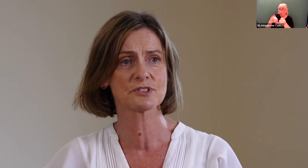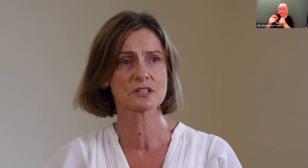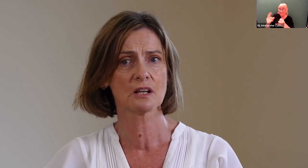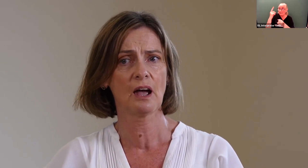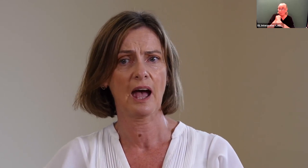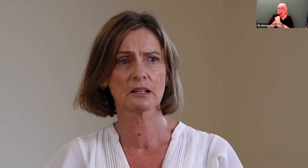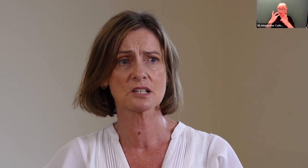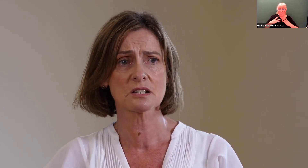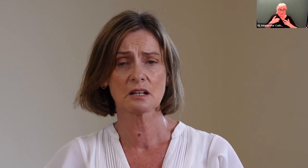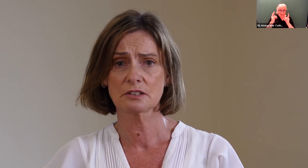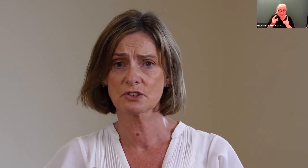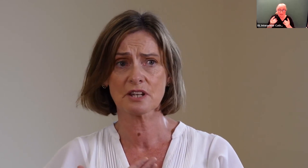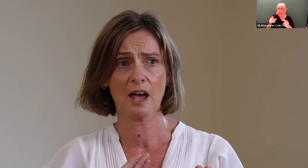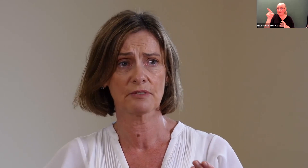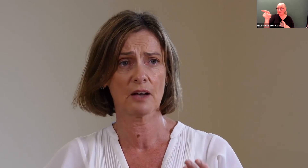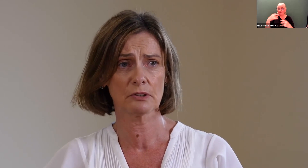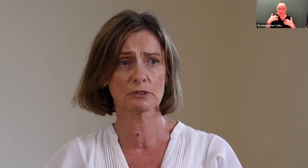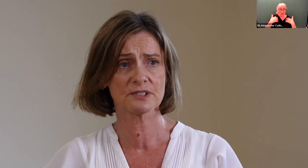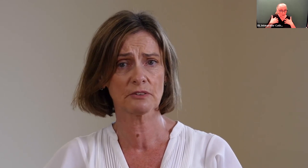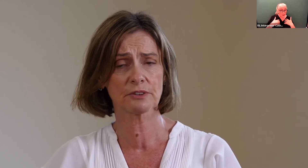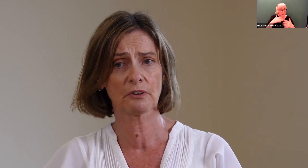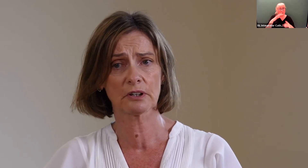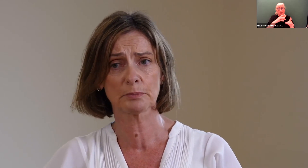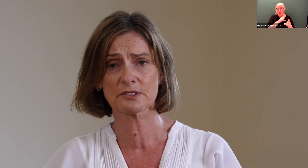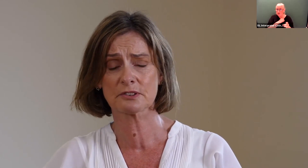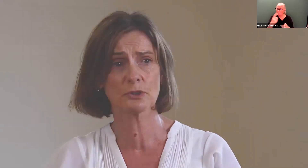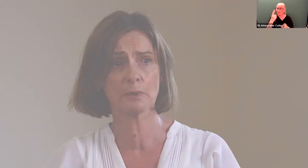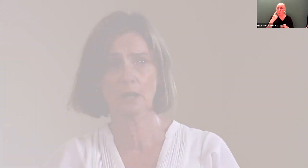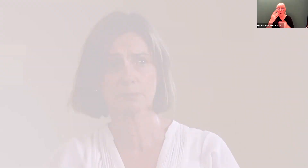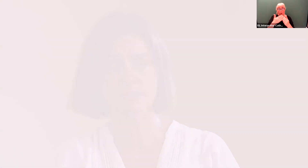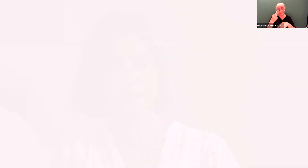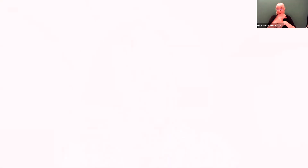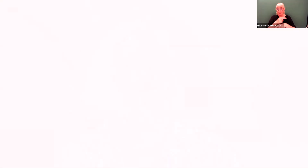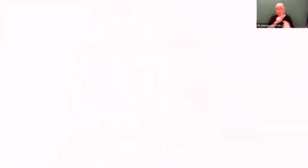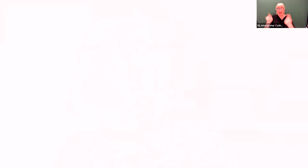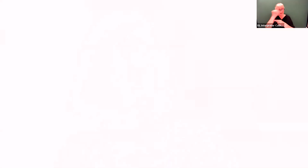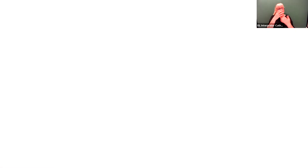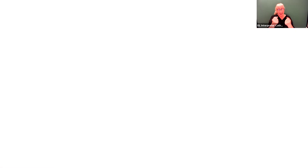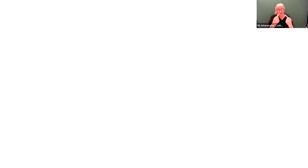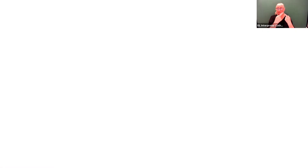or is interested, and just have a look at what's out there for you, because there's so many options now.